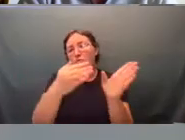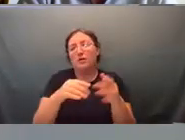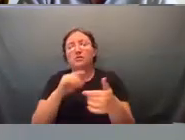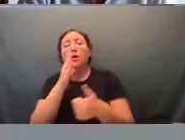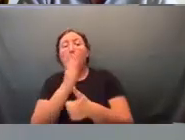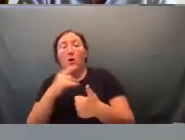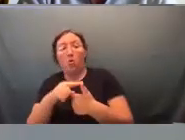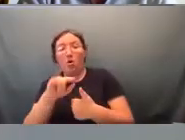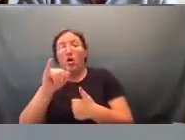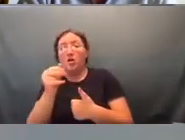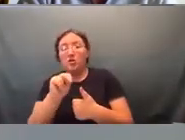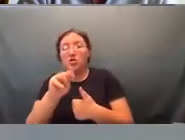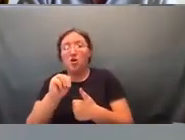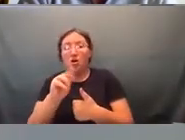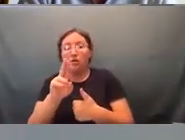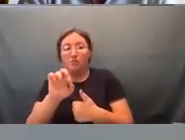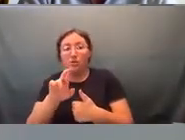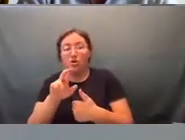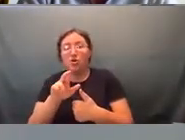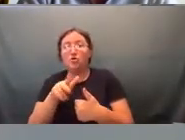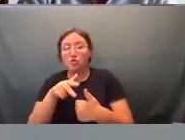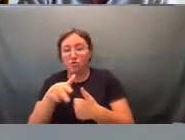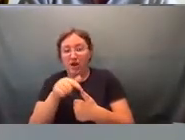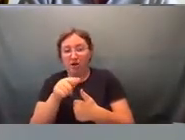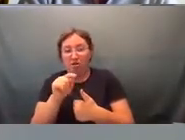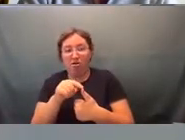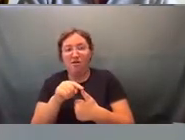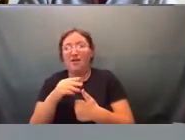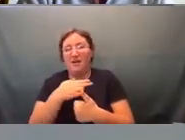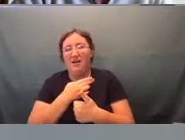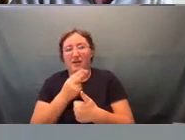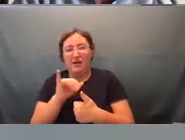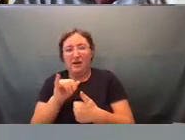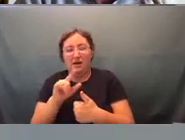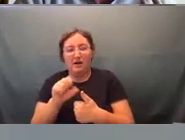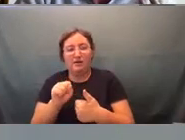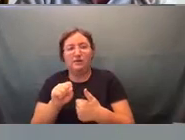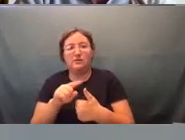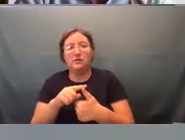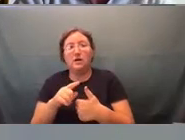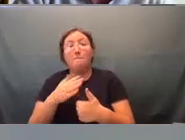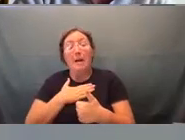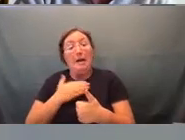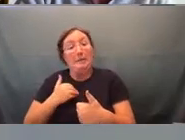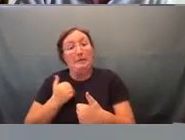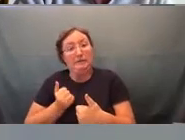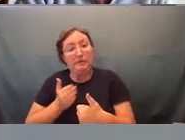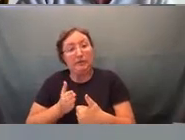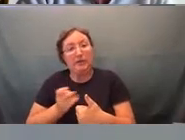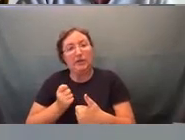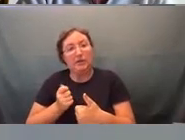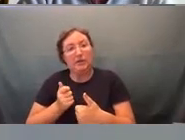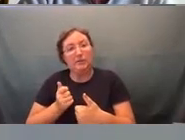including the John Muir Trail, which is where we'll start at Happy Isles. We'll cut off my preferred one. It's a little